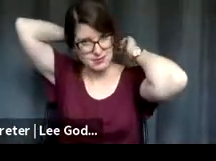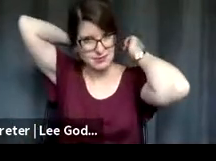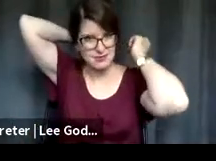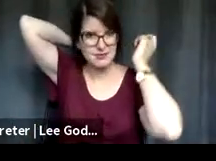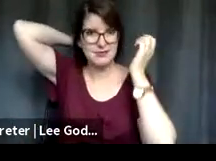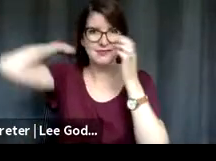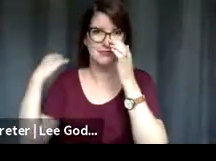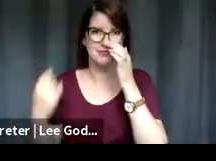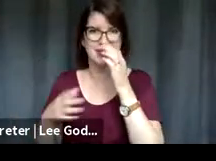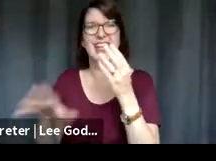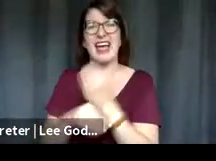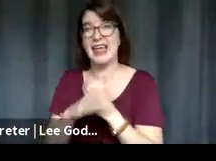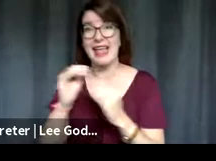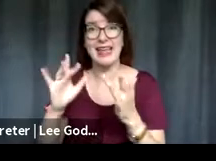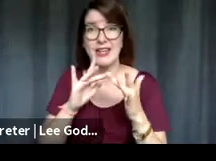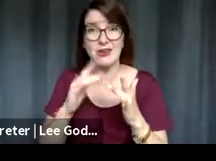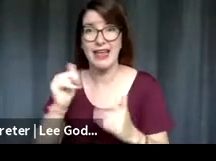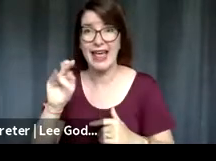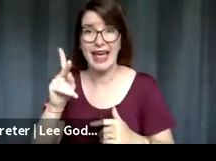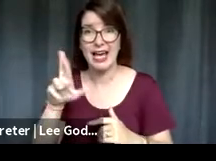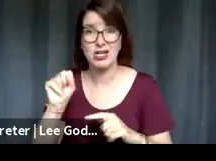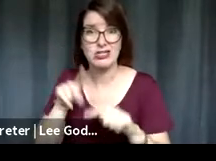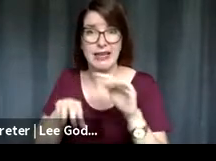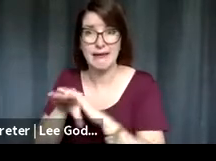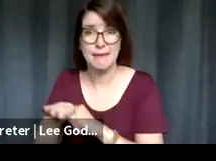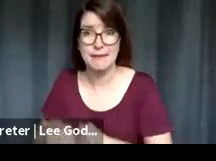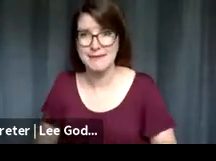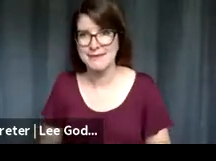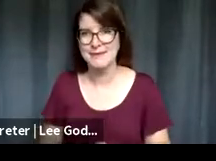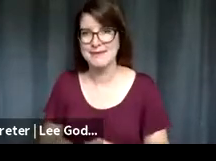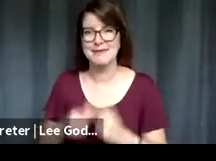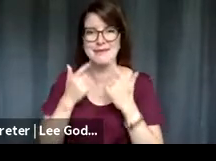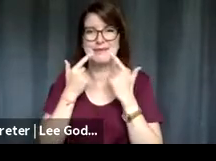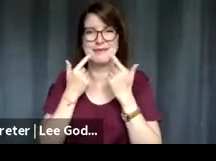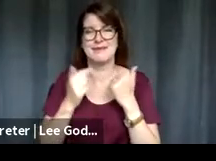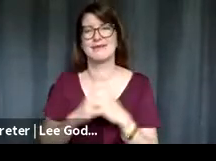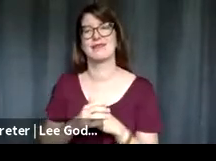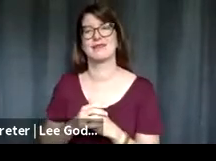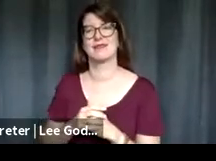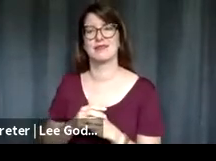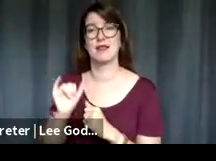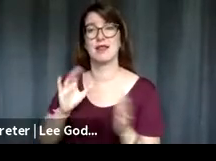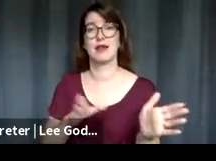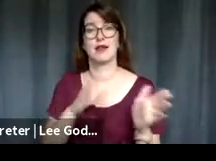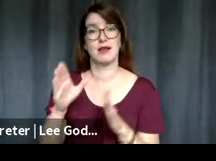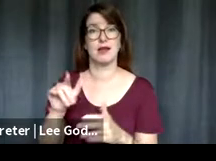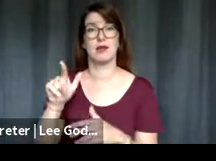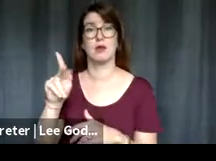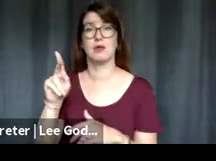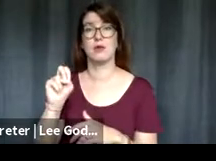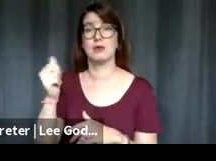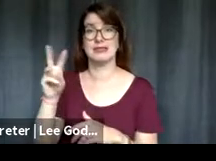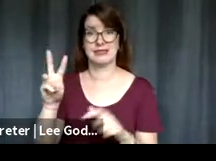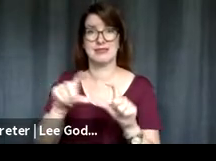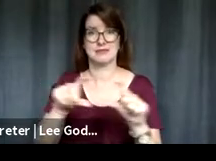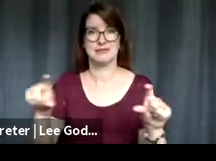cannot get to it. Yeah, you gotta worry about stuff like that. And like we looked at in Luke 16, he said, whoever can be trusted with the